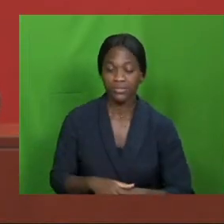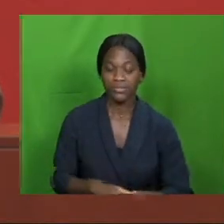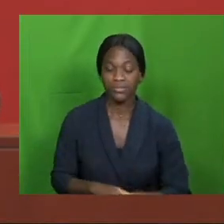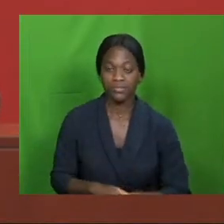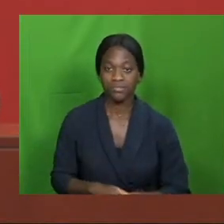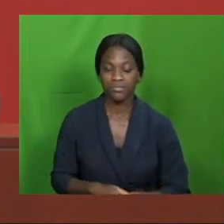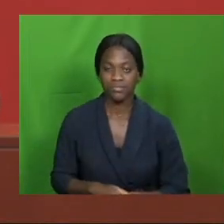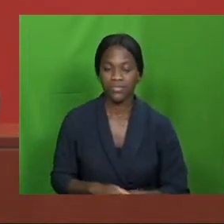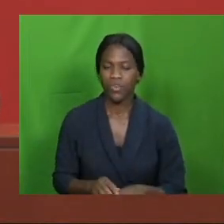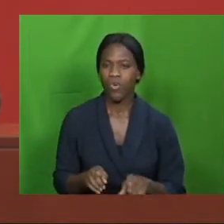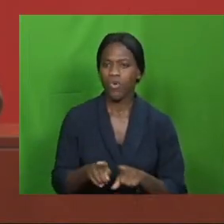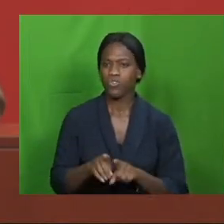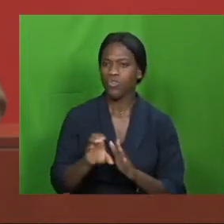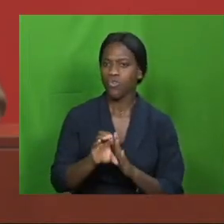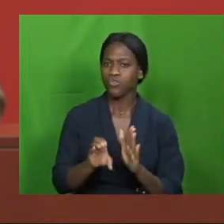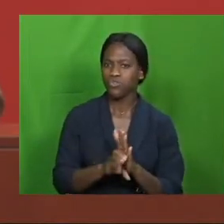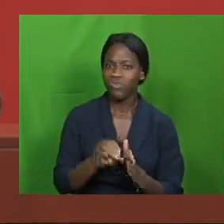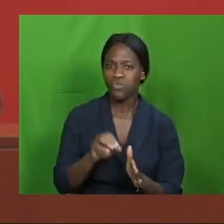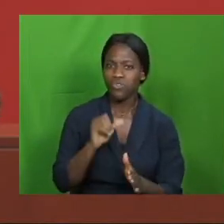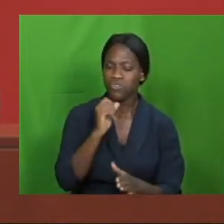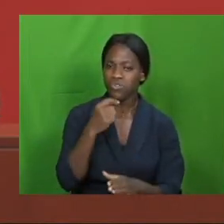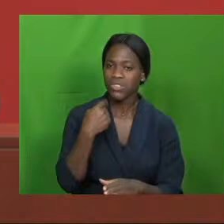was not using the word vacate.